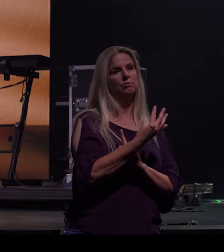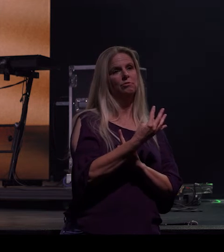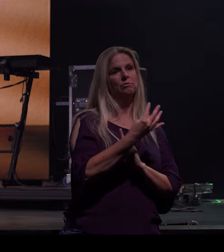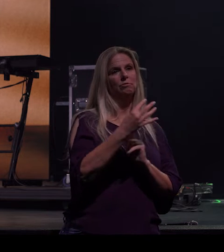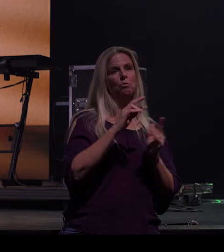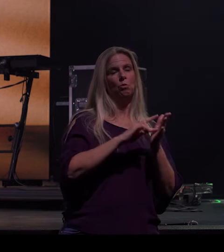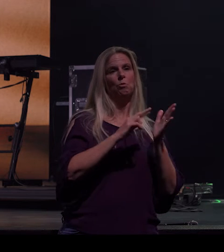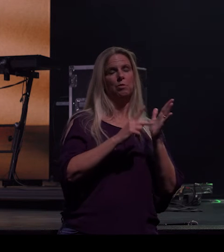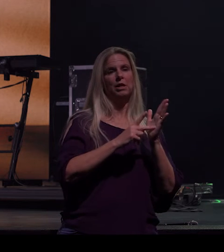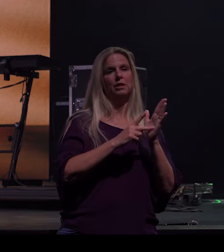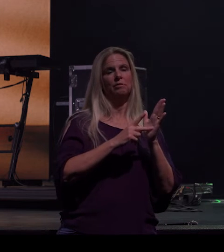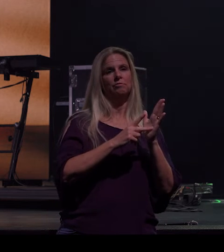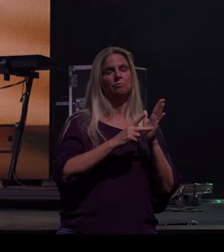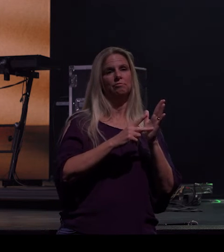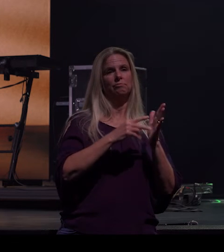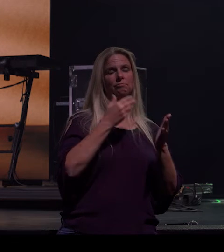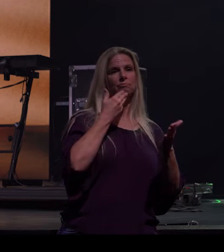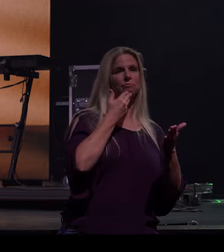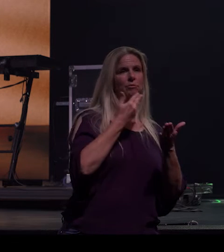get.